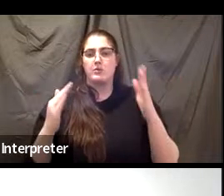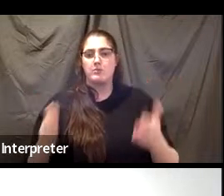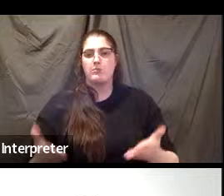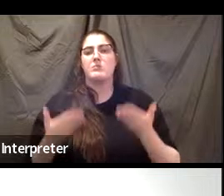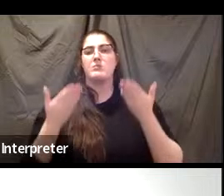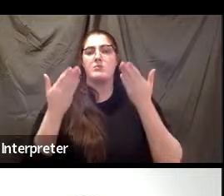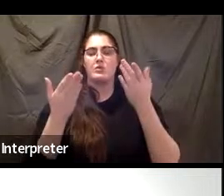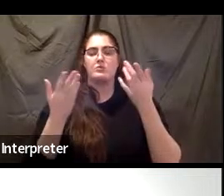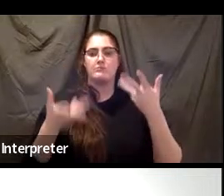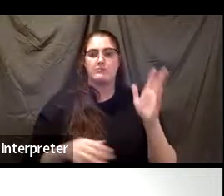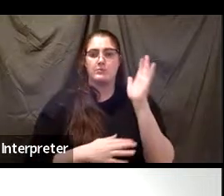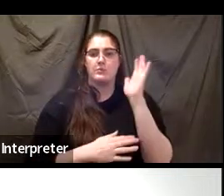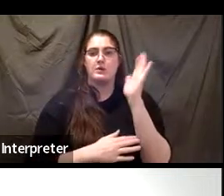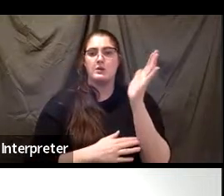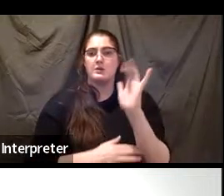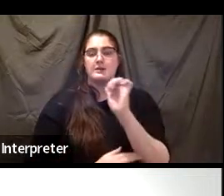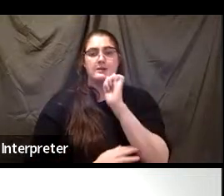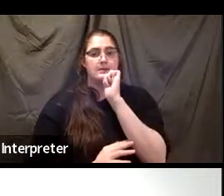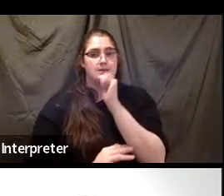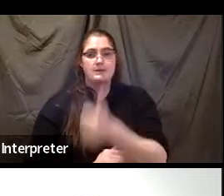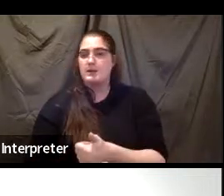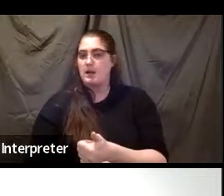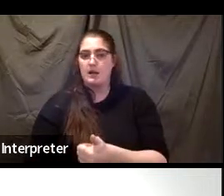you've presented does not